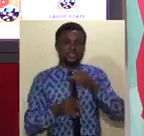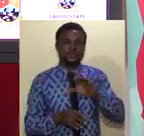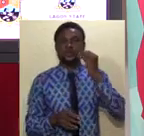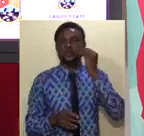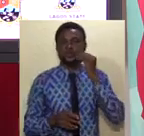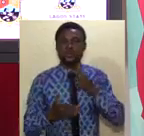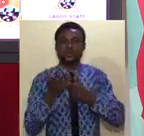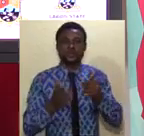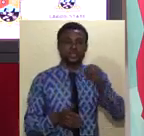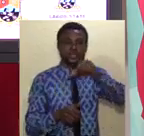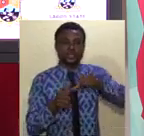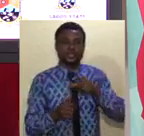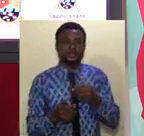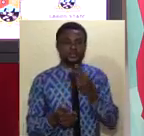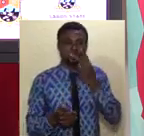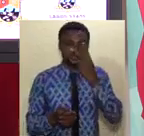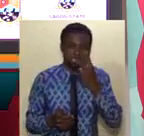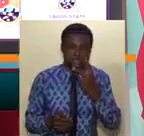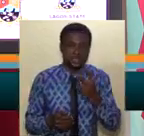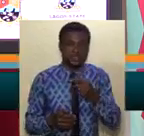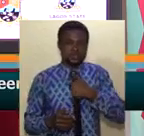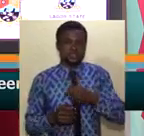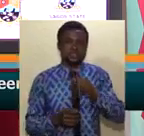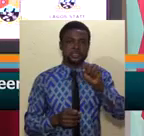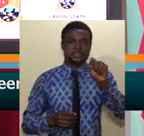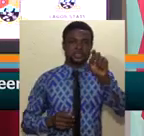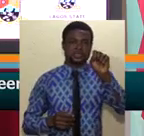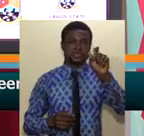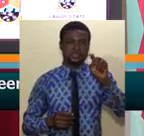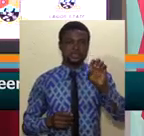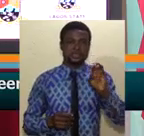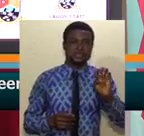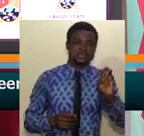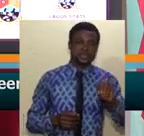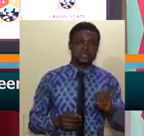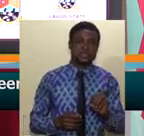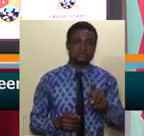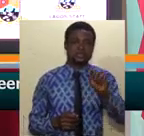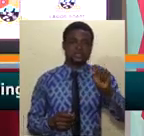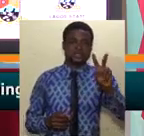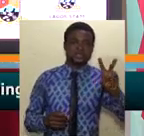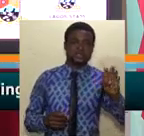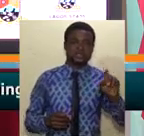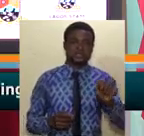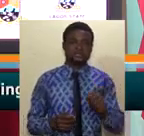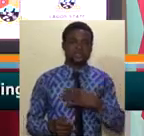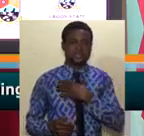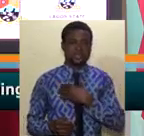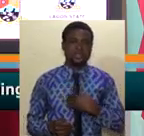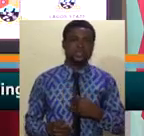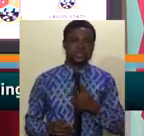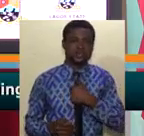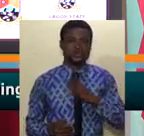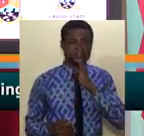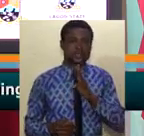Now what areas we will be looking at? We're going to be looking at STEM issues. We're going to be looking at TVET,